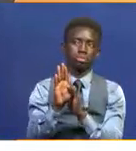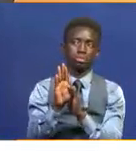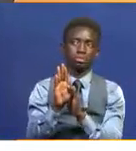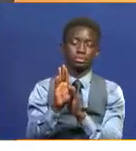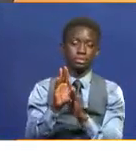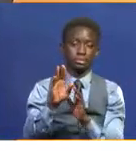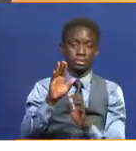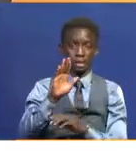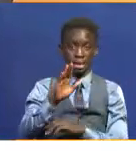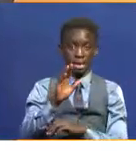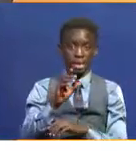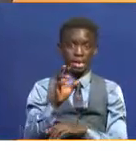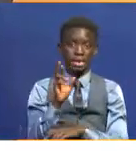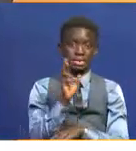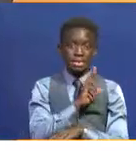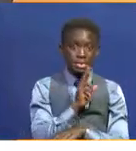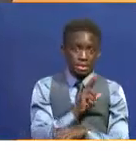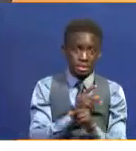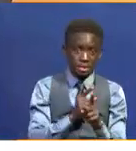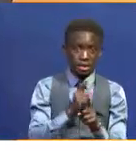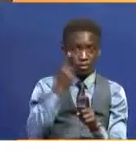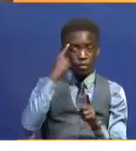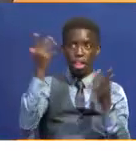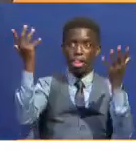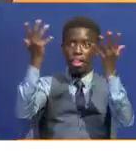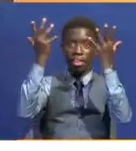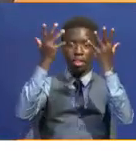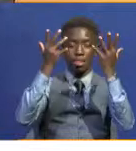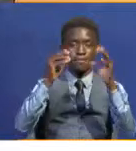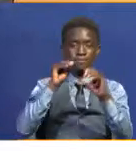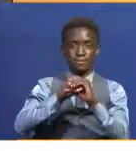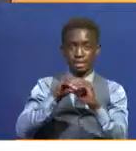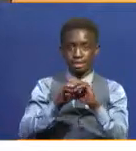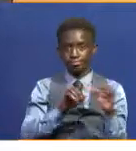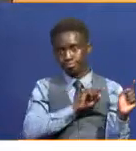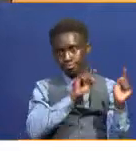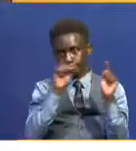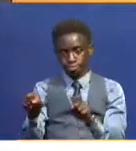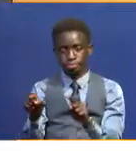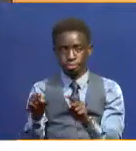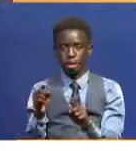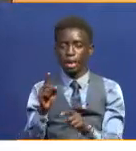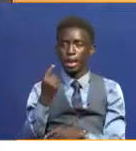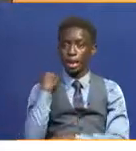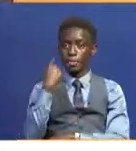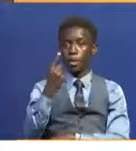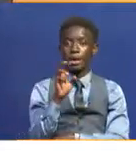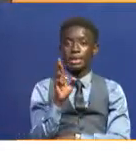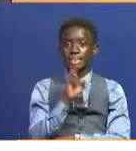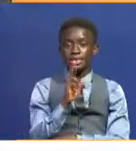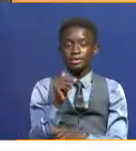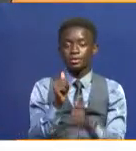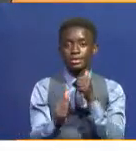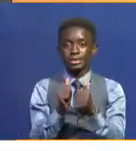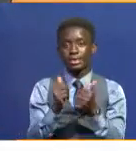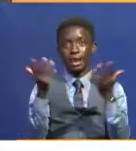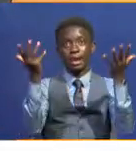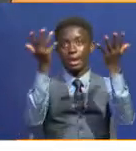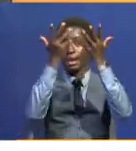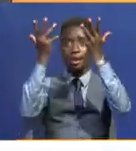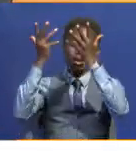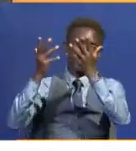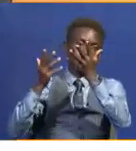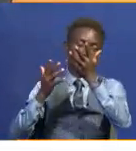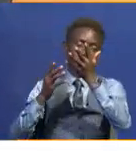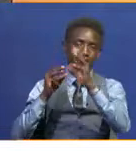risks for foreign investors coming in, number one risk, which is any foreign investor will tell you,